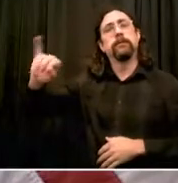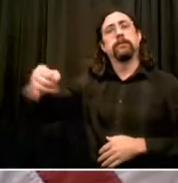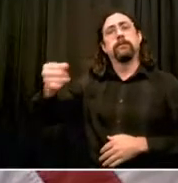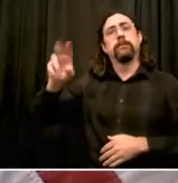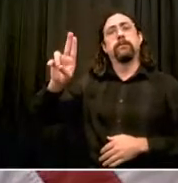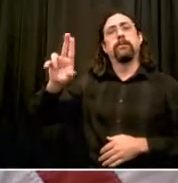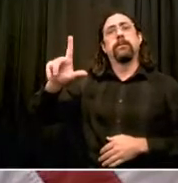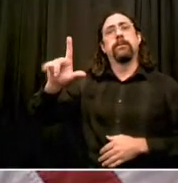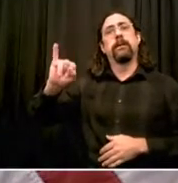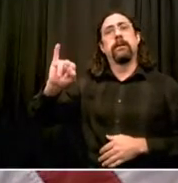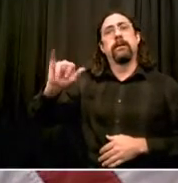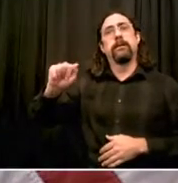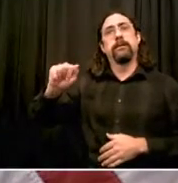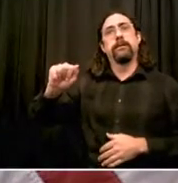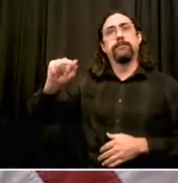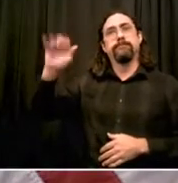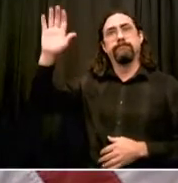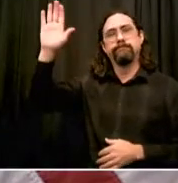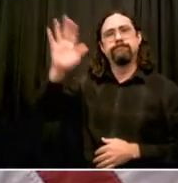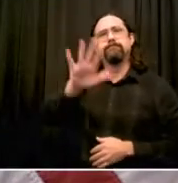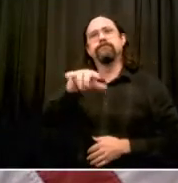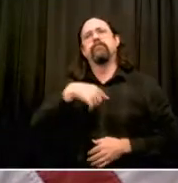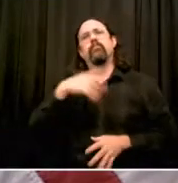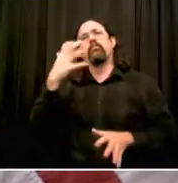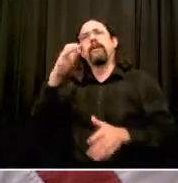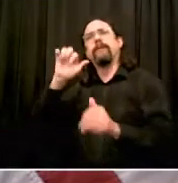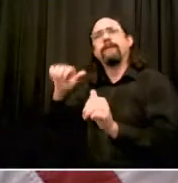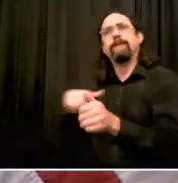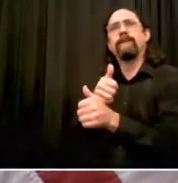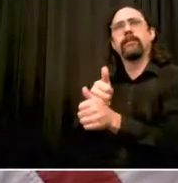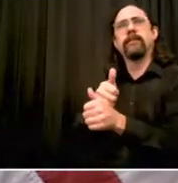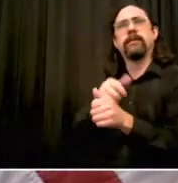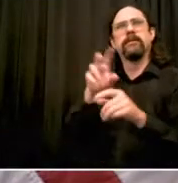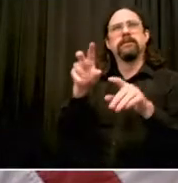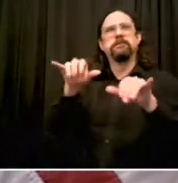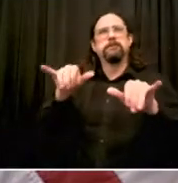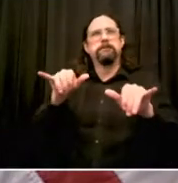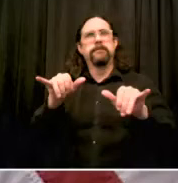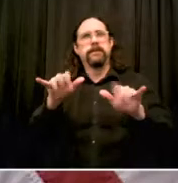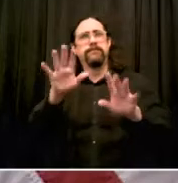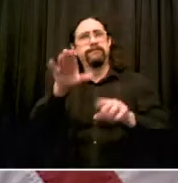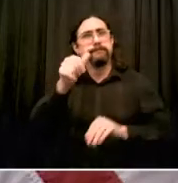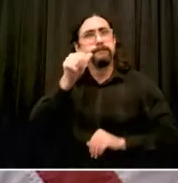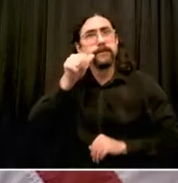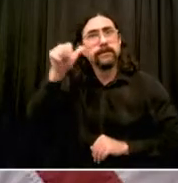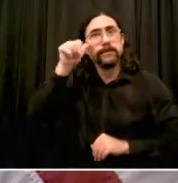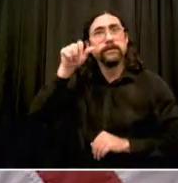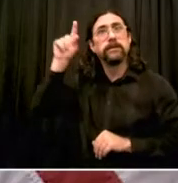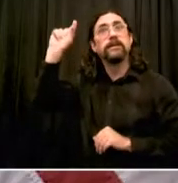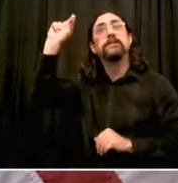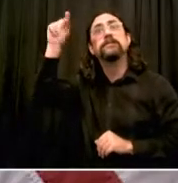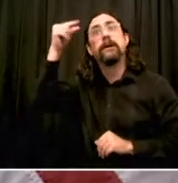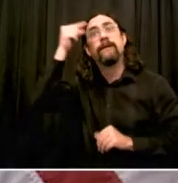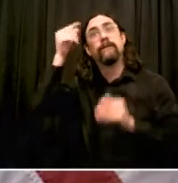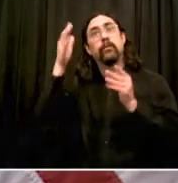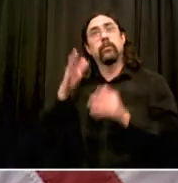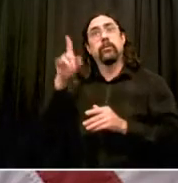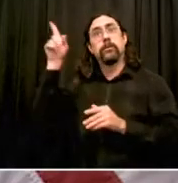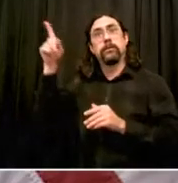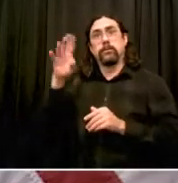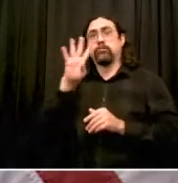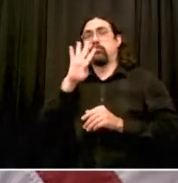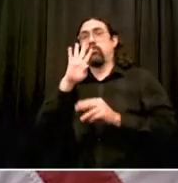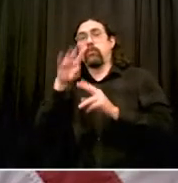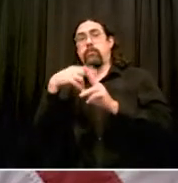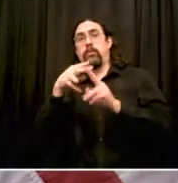on the governor's comments yesterday. In addition to the graffiti, he criticized your